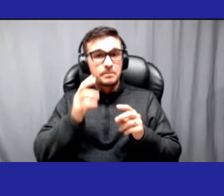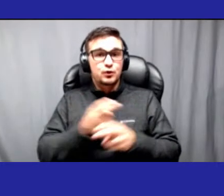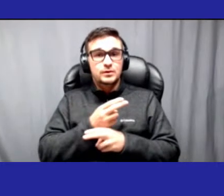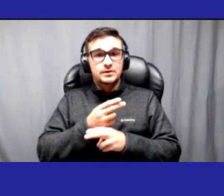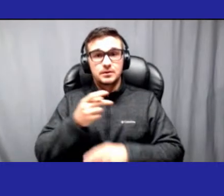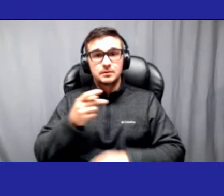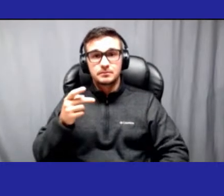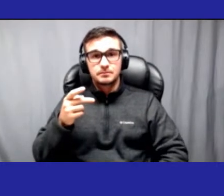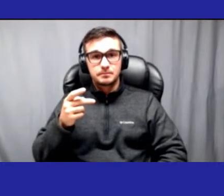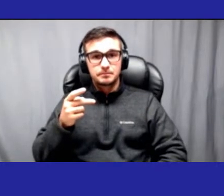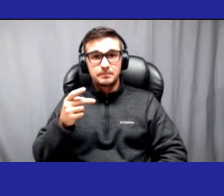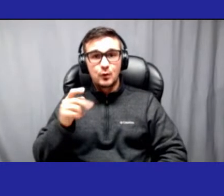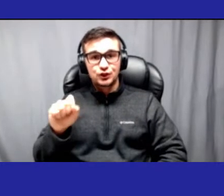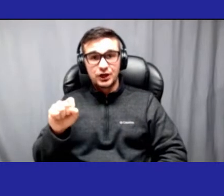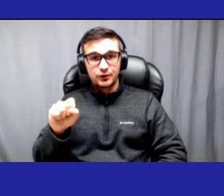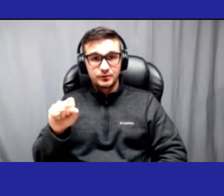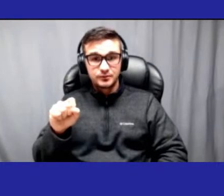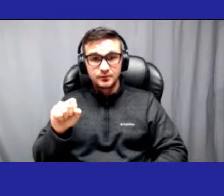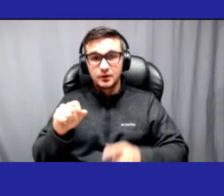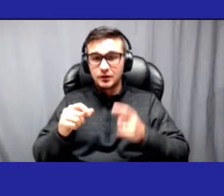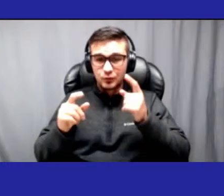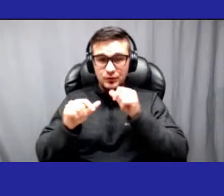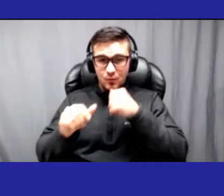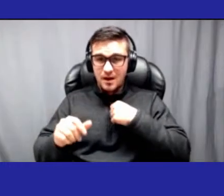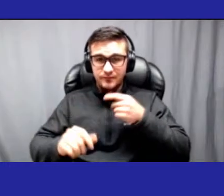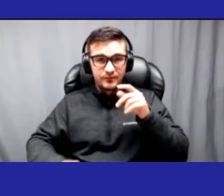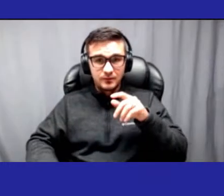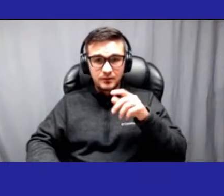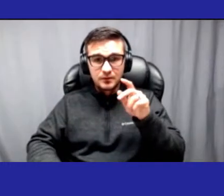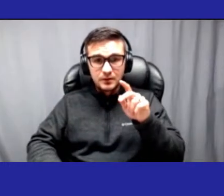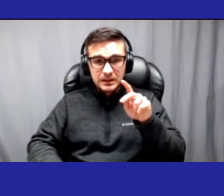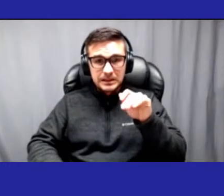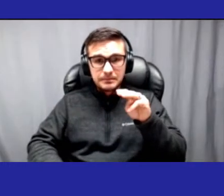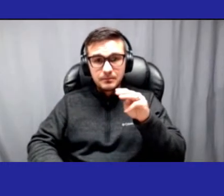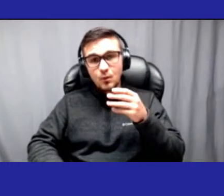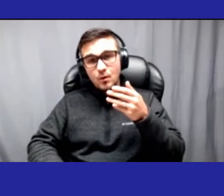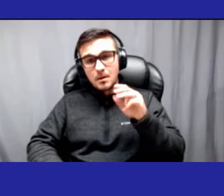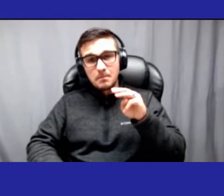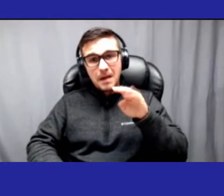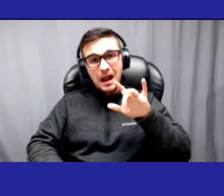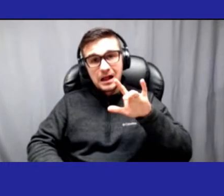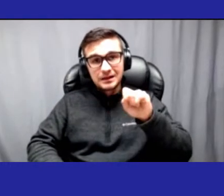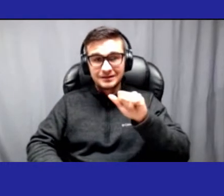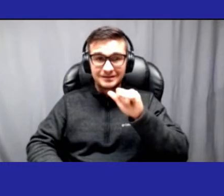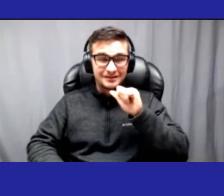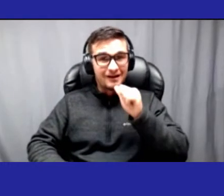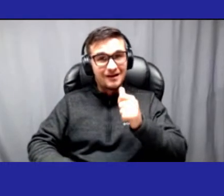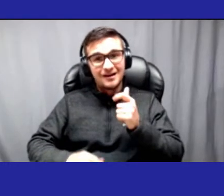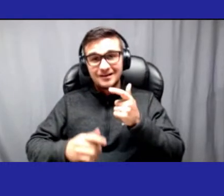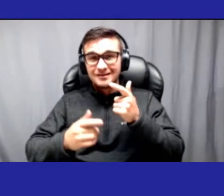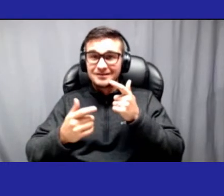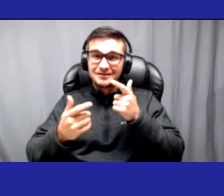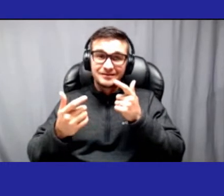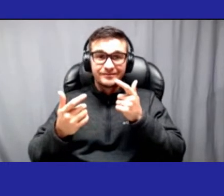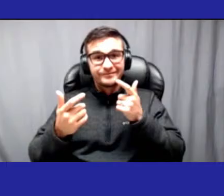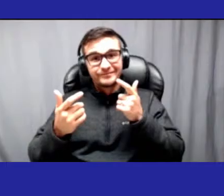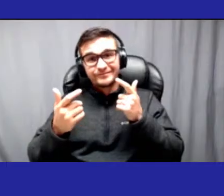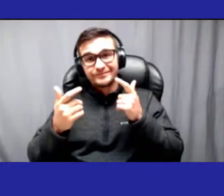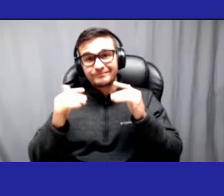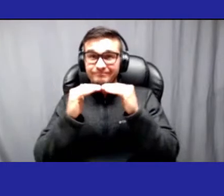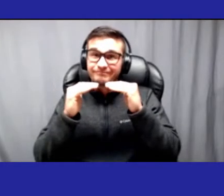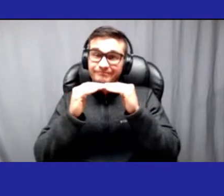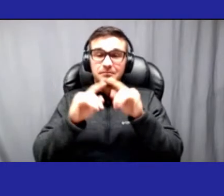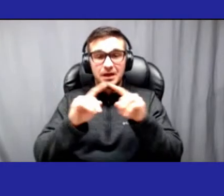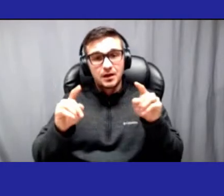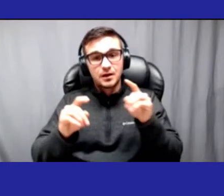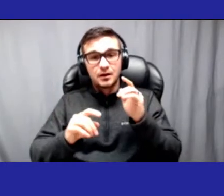have Kim or Michael, so it's not gonna be as good or as fast, but still at some point they should achieve it. Just